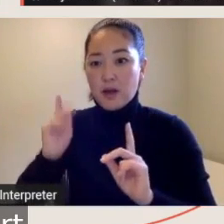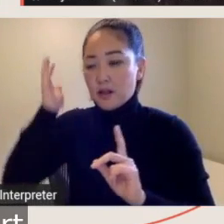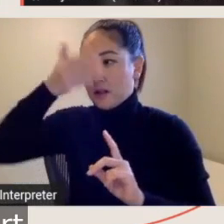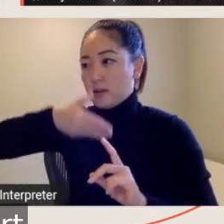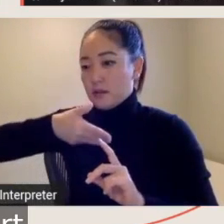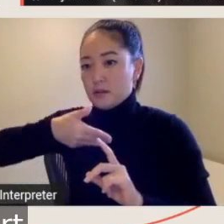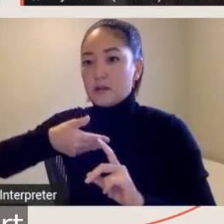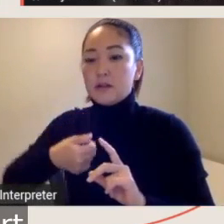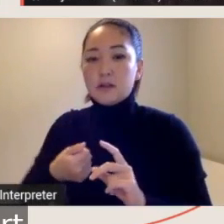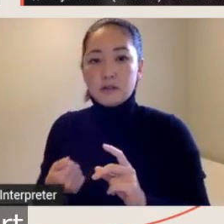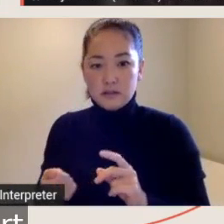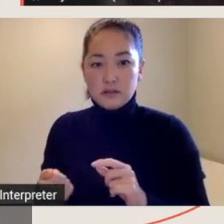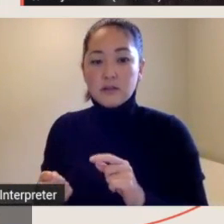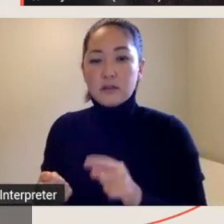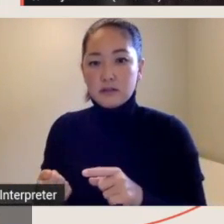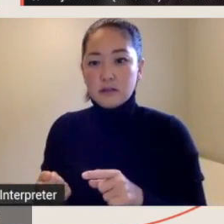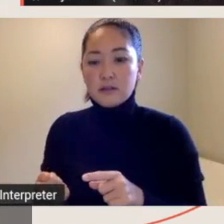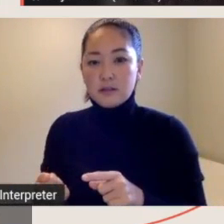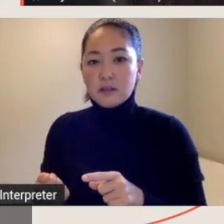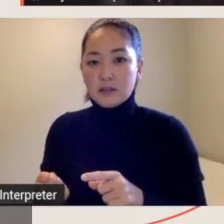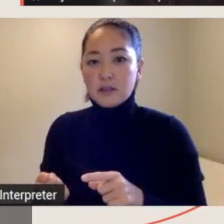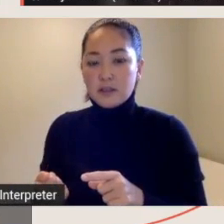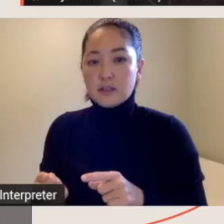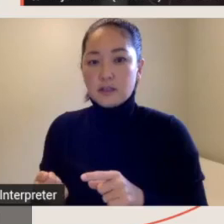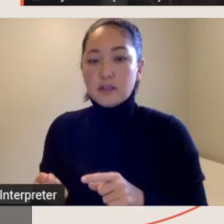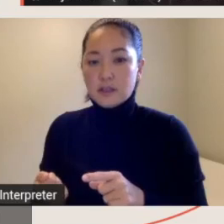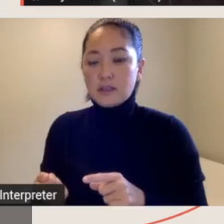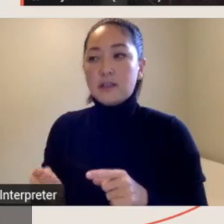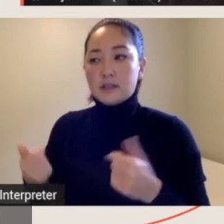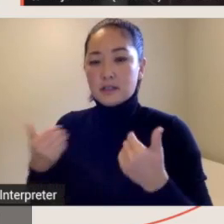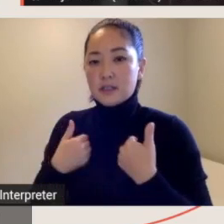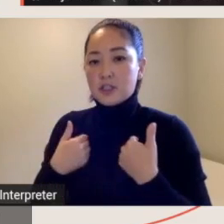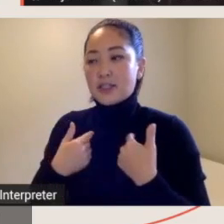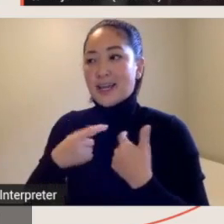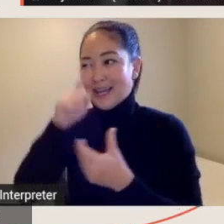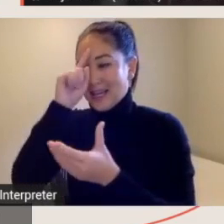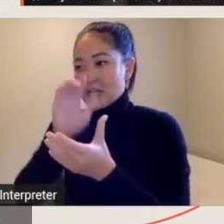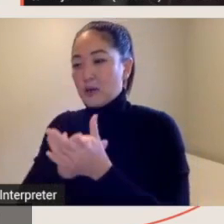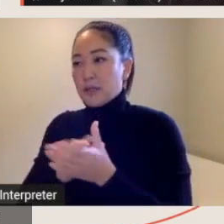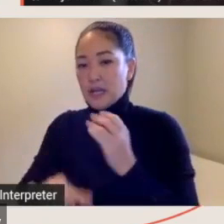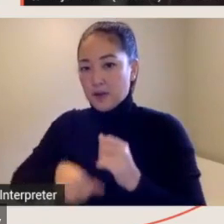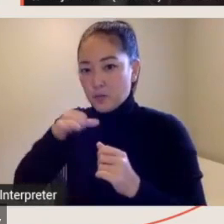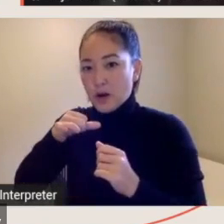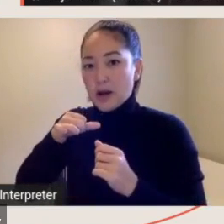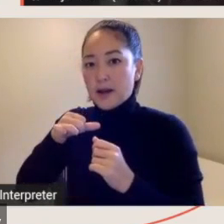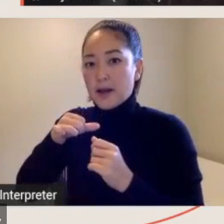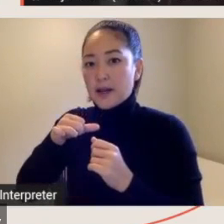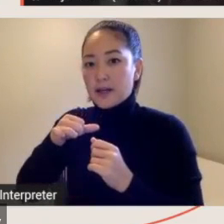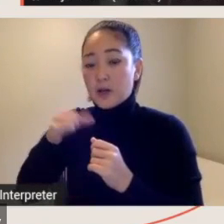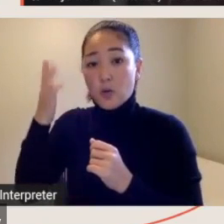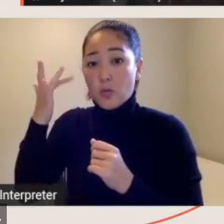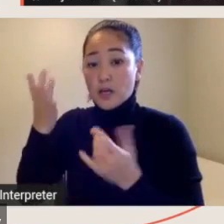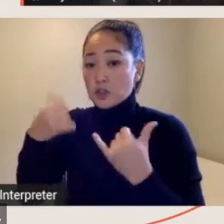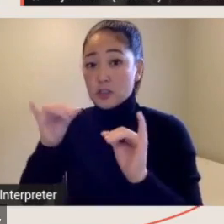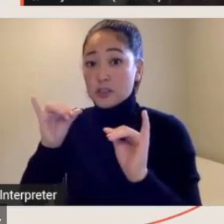of it, while she had both. Like, she had the belief and the pride of her belief, because she's still